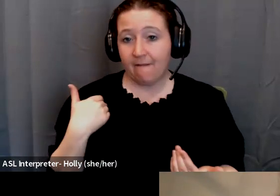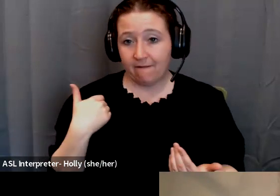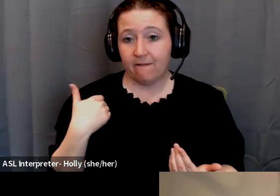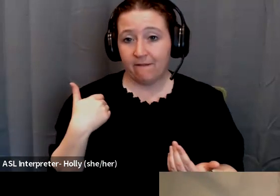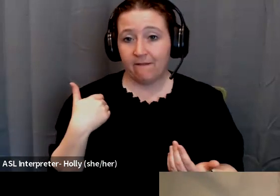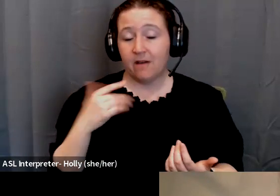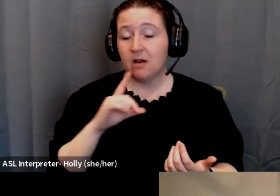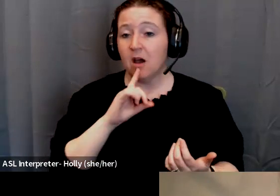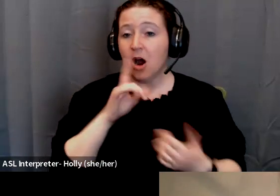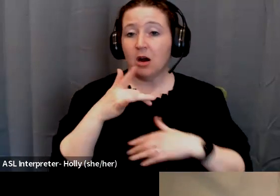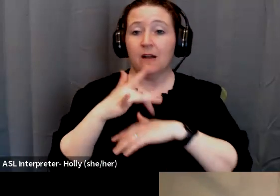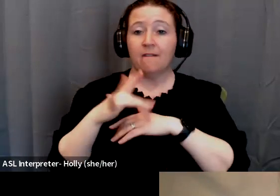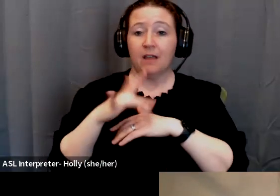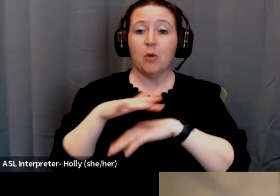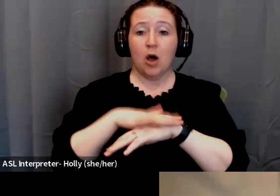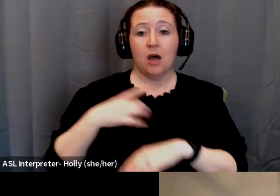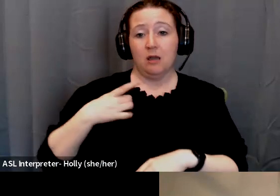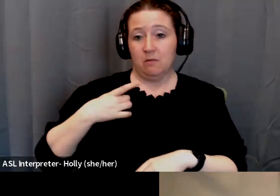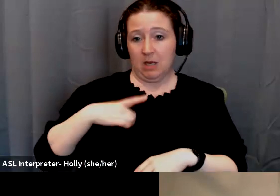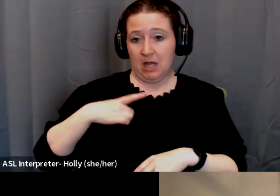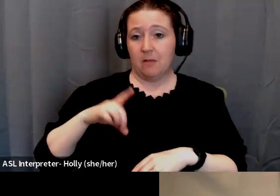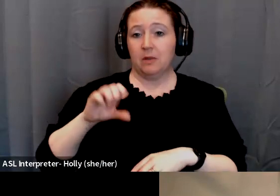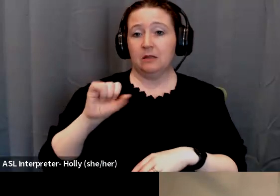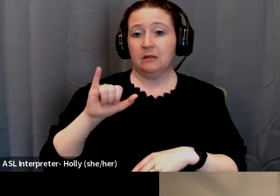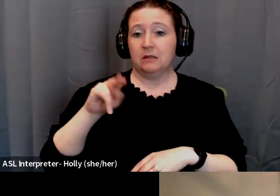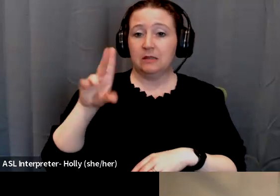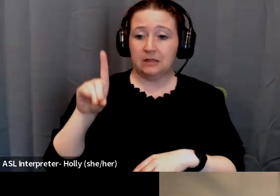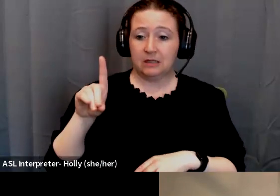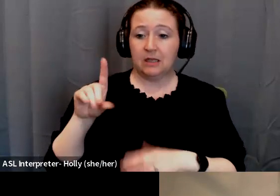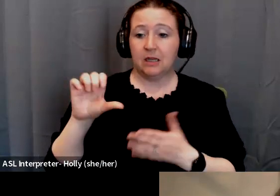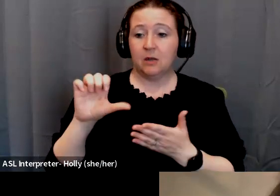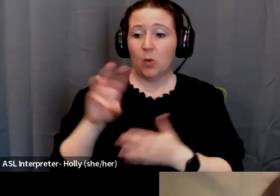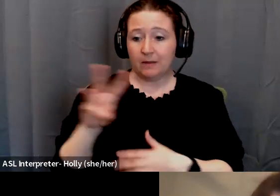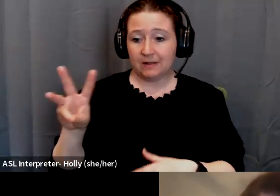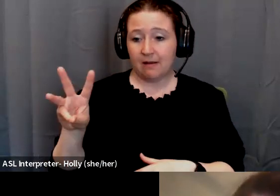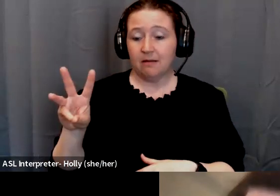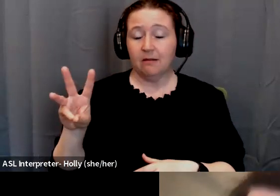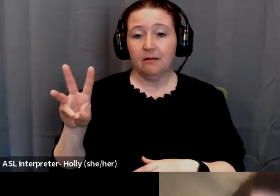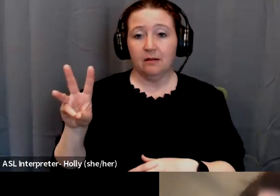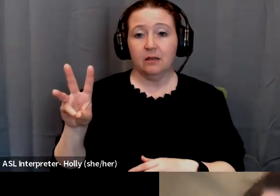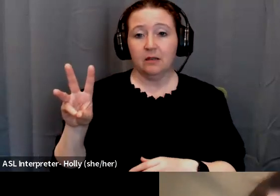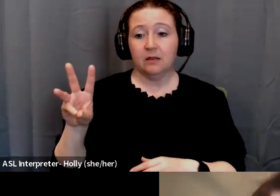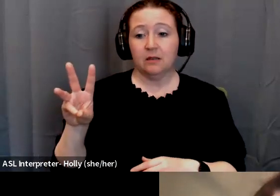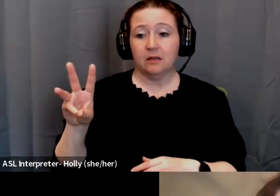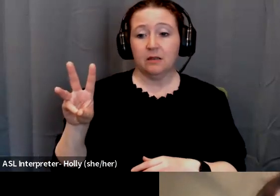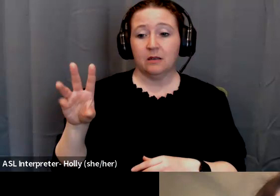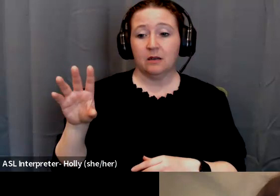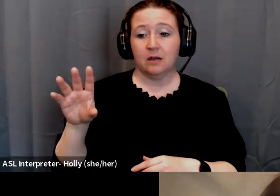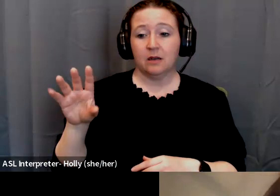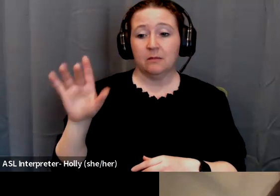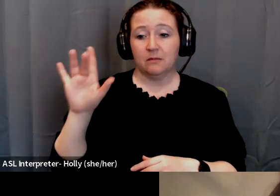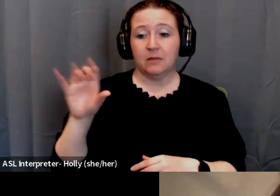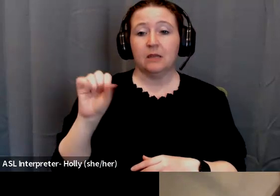out on the Minneapolis Area Synod's page, website, under